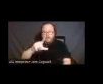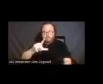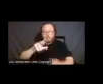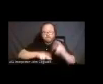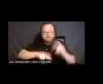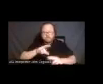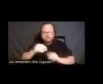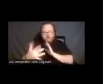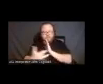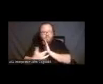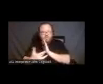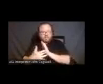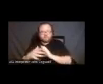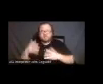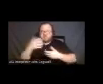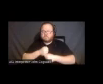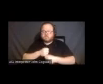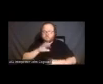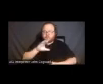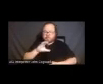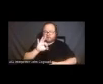Technology, or CFTN for short.